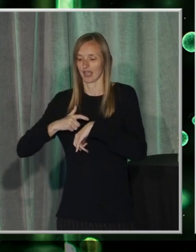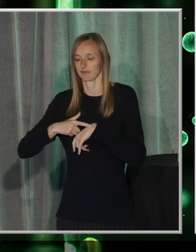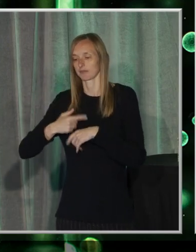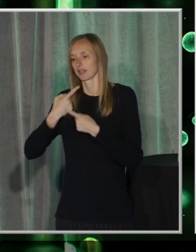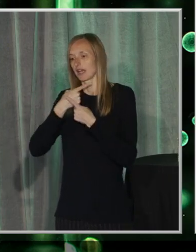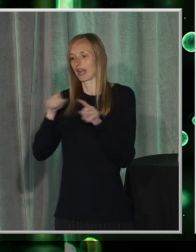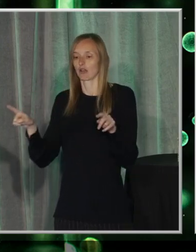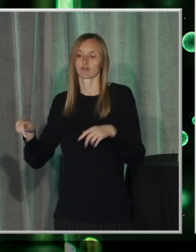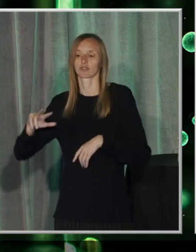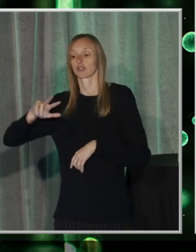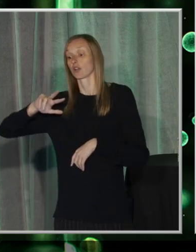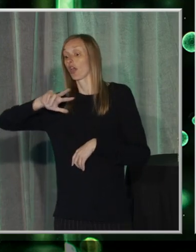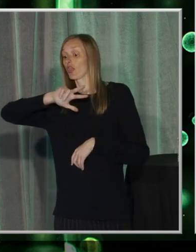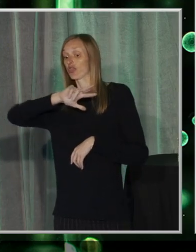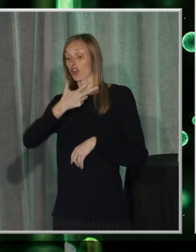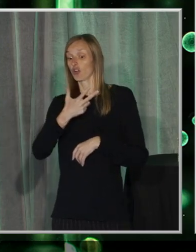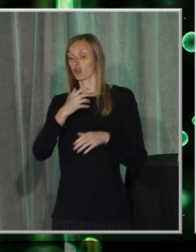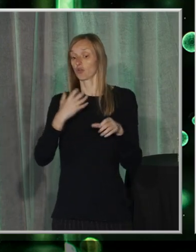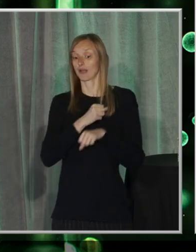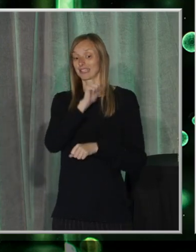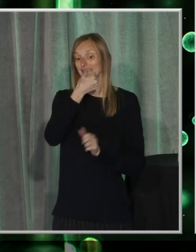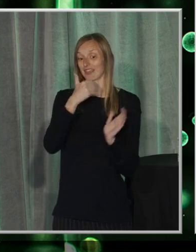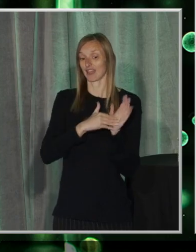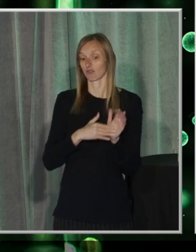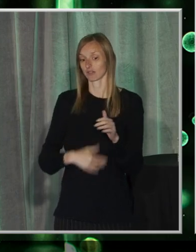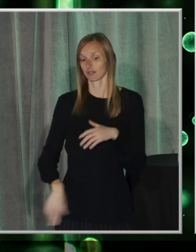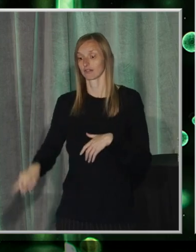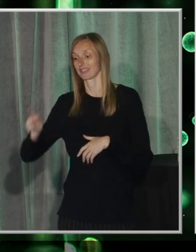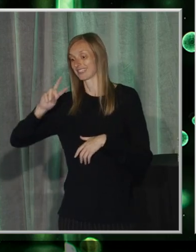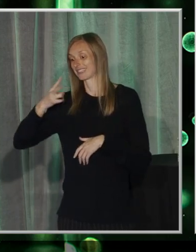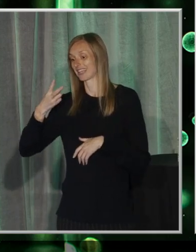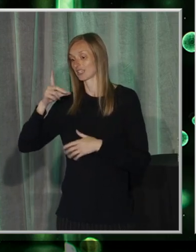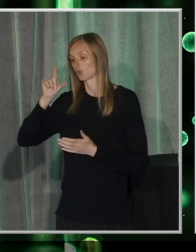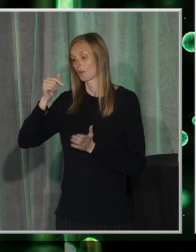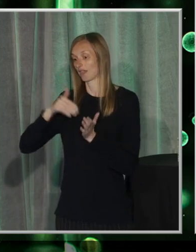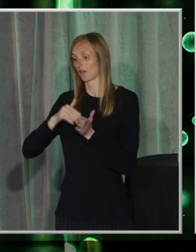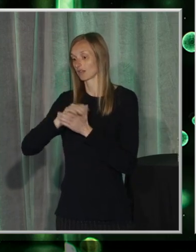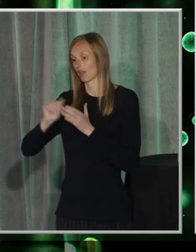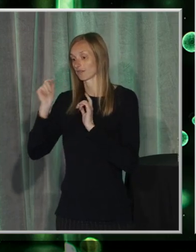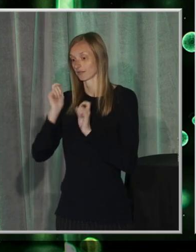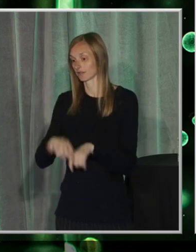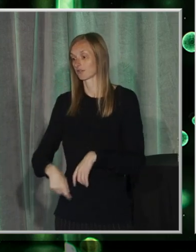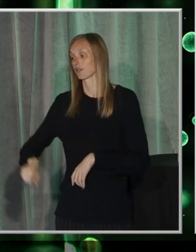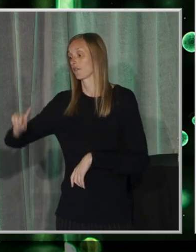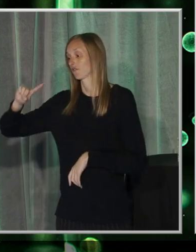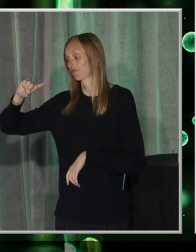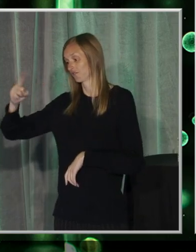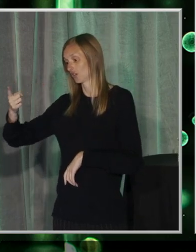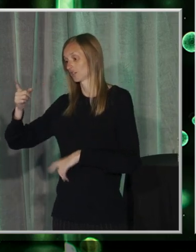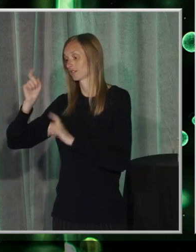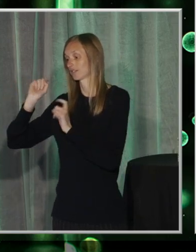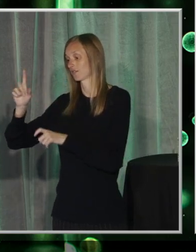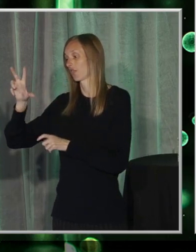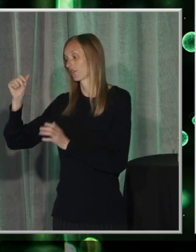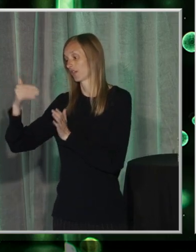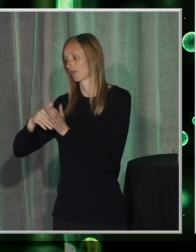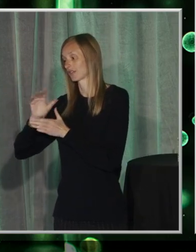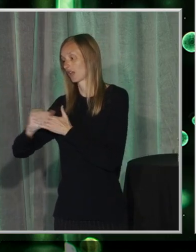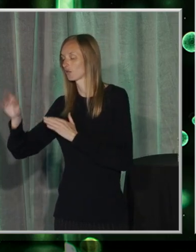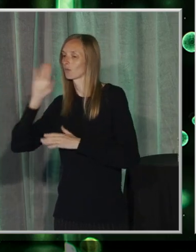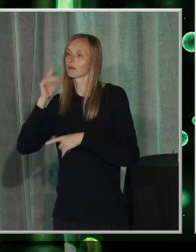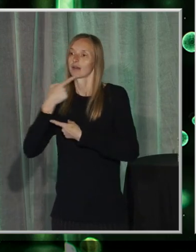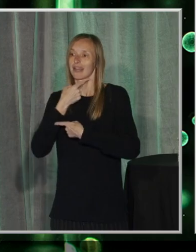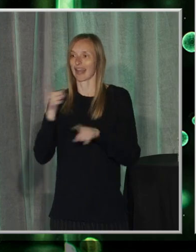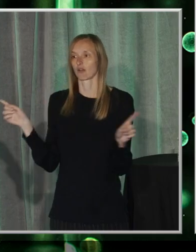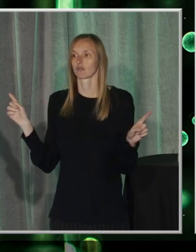place and $10,000, the winner of second place and $20,000, and the winner of first place and $30,000.